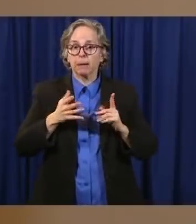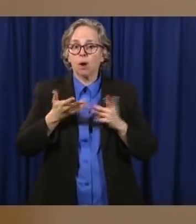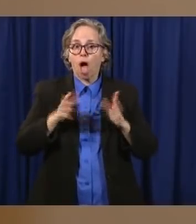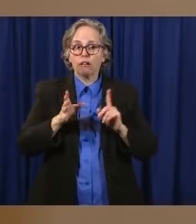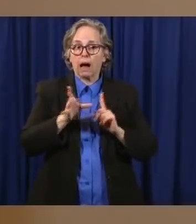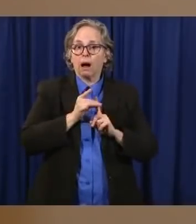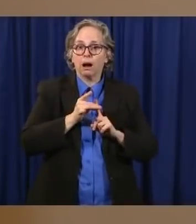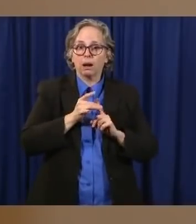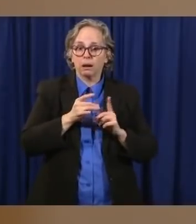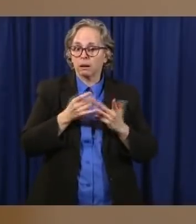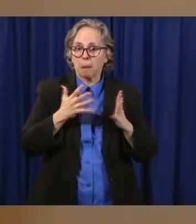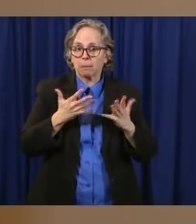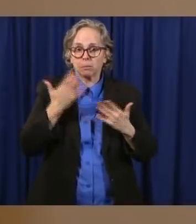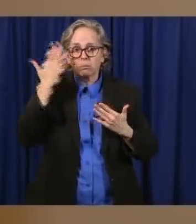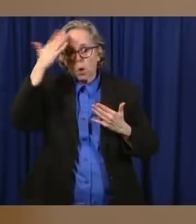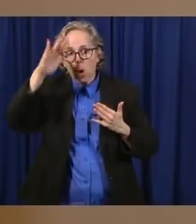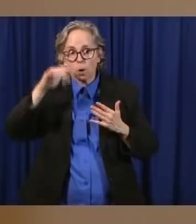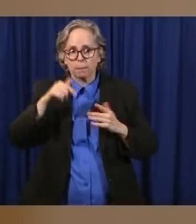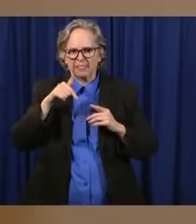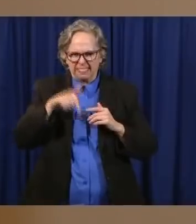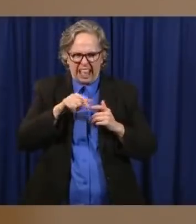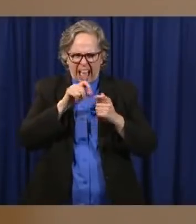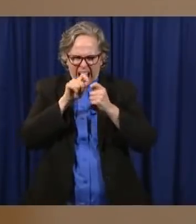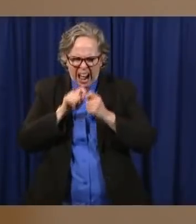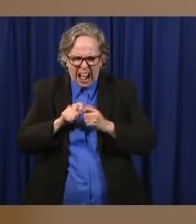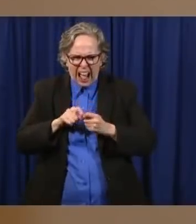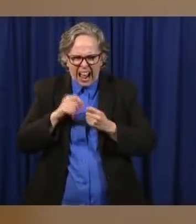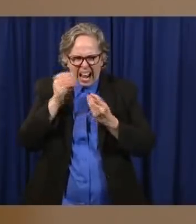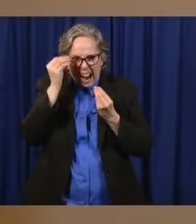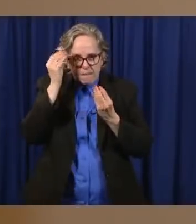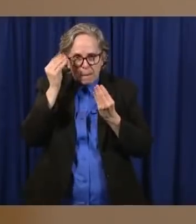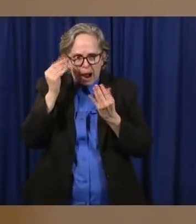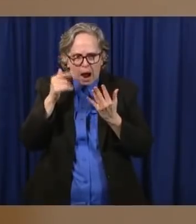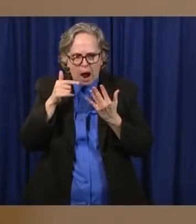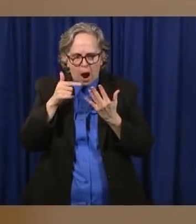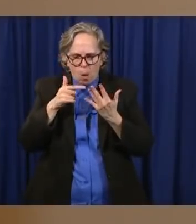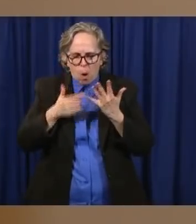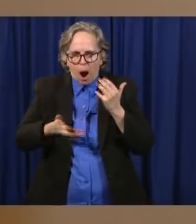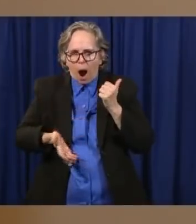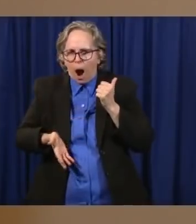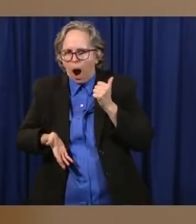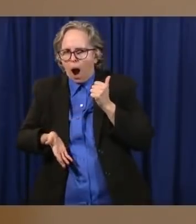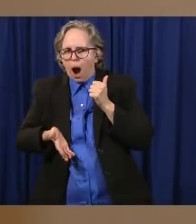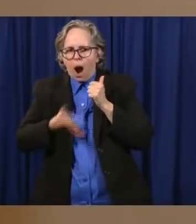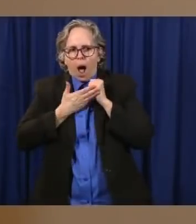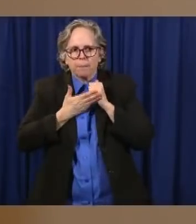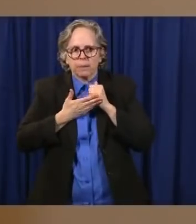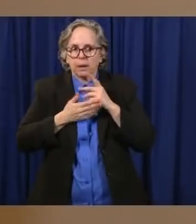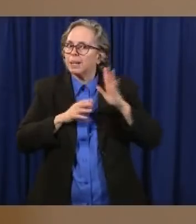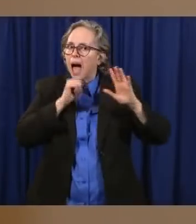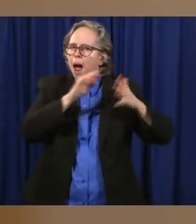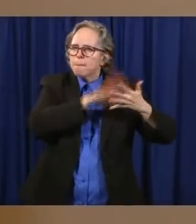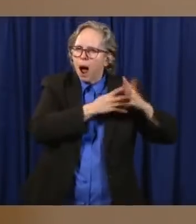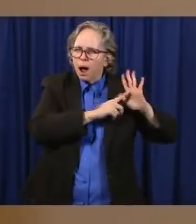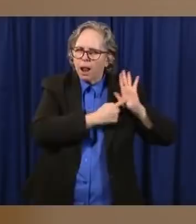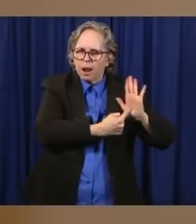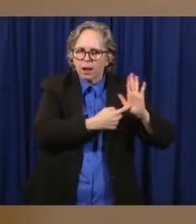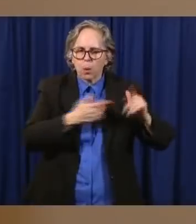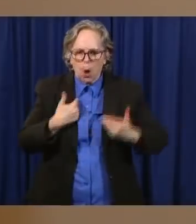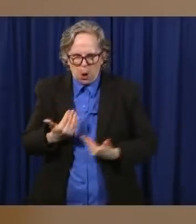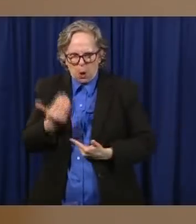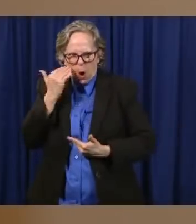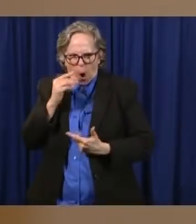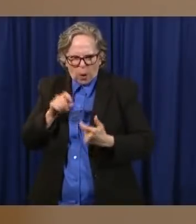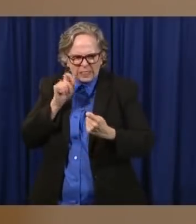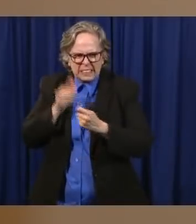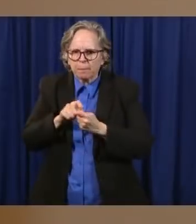detailed epidemiologic data, so no models, just real knowing from people on the ground, detective work, we'll be